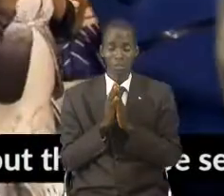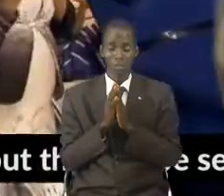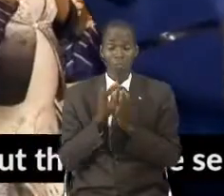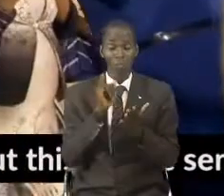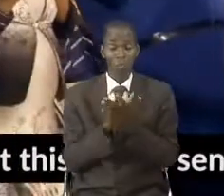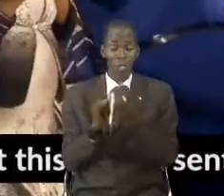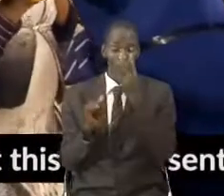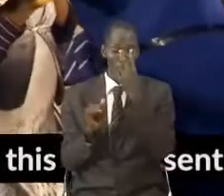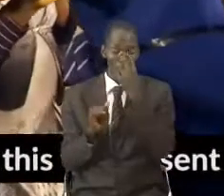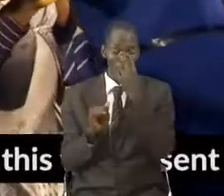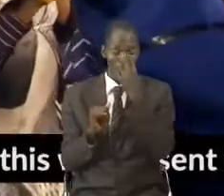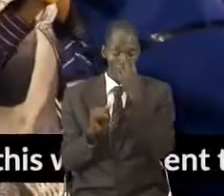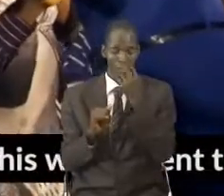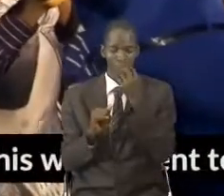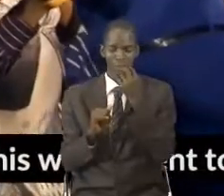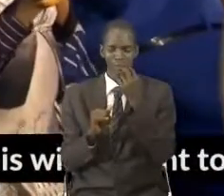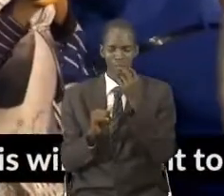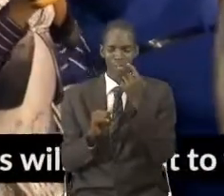name.